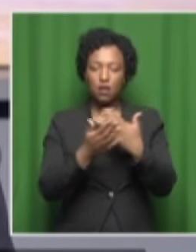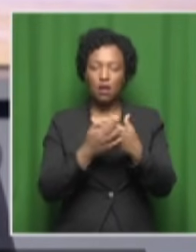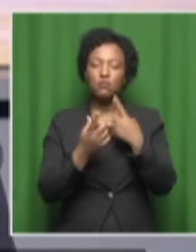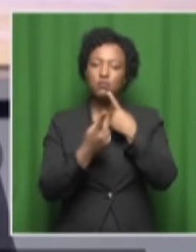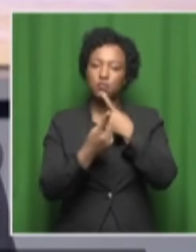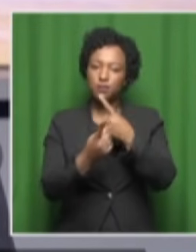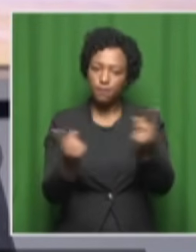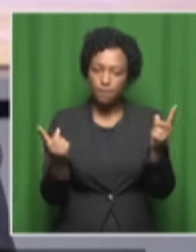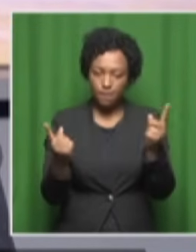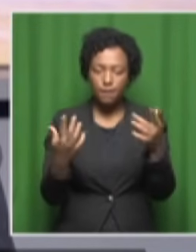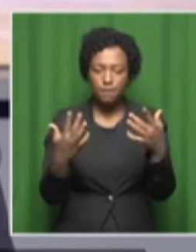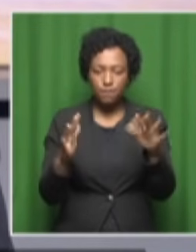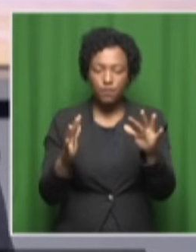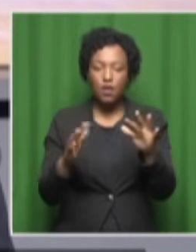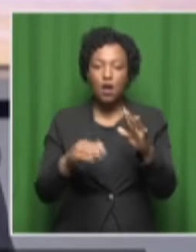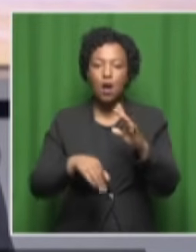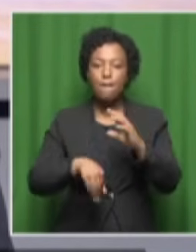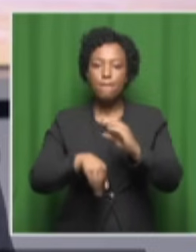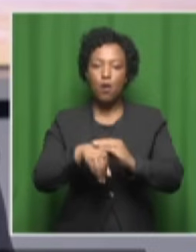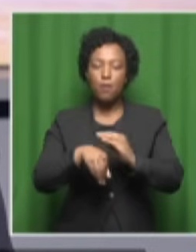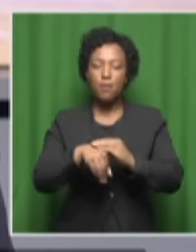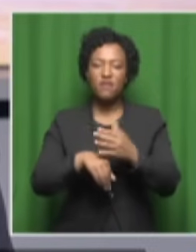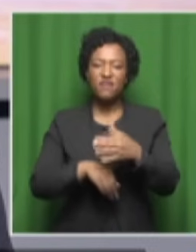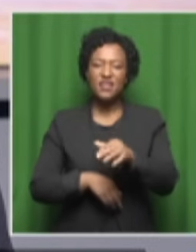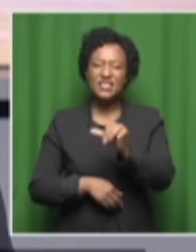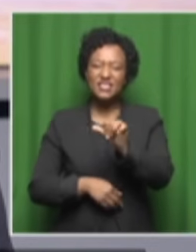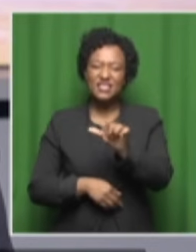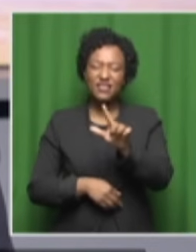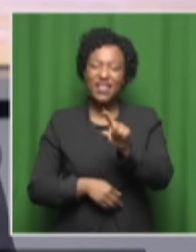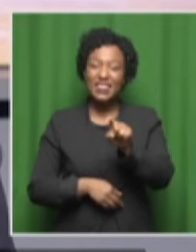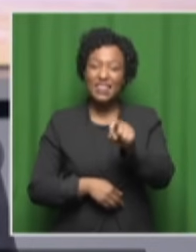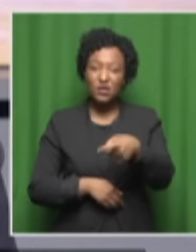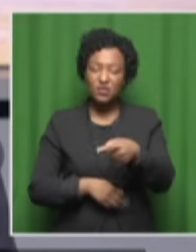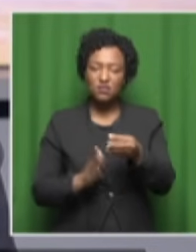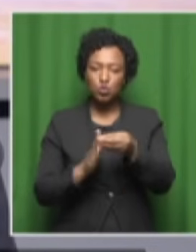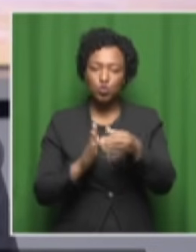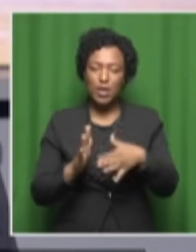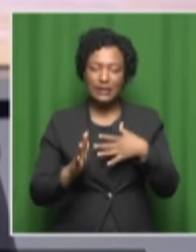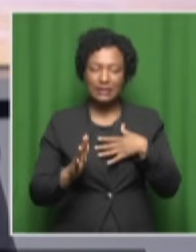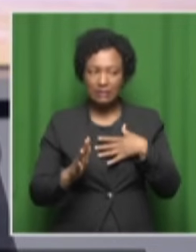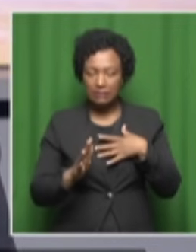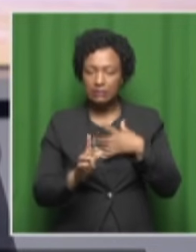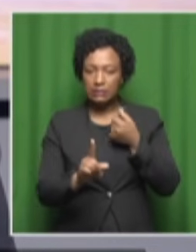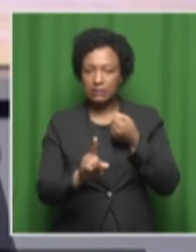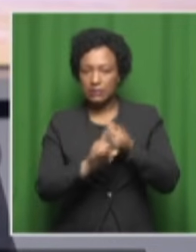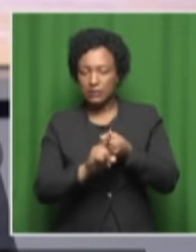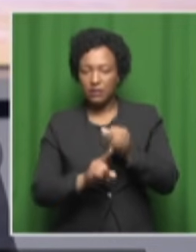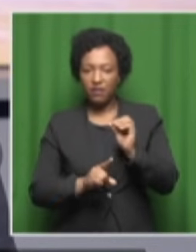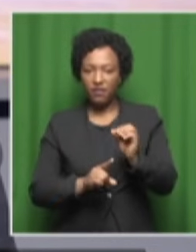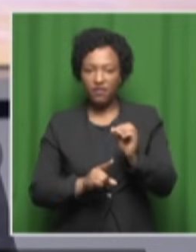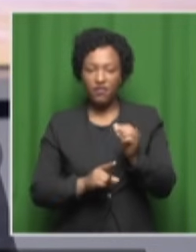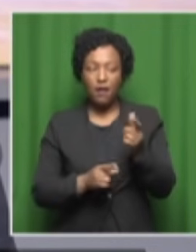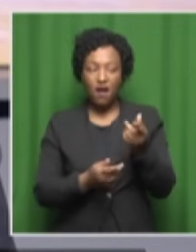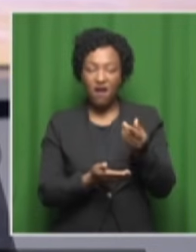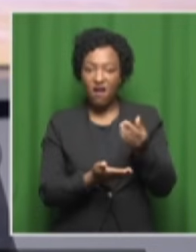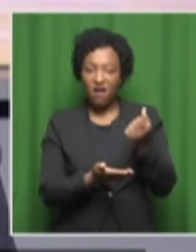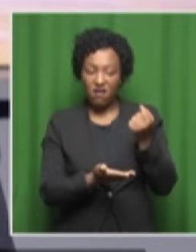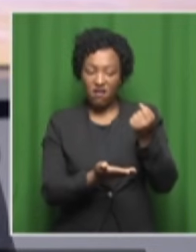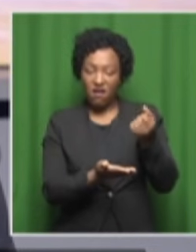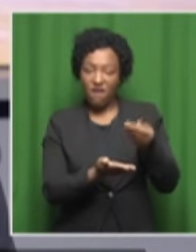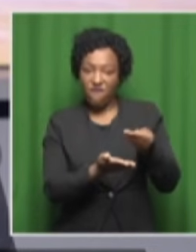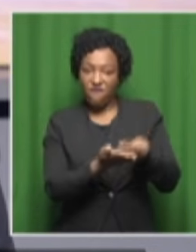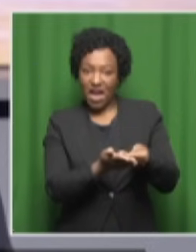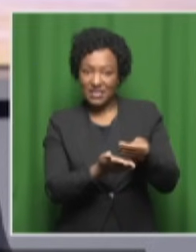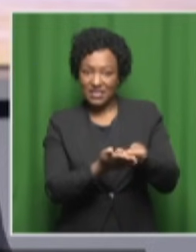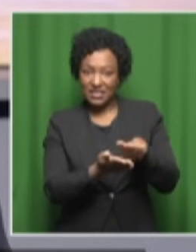the problem has been affecting more than 67,000 students. And so this fund will be covering about